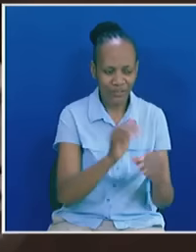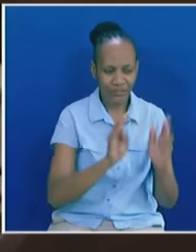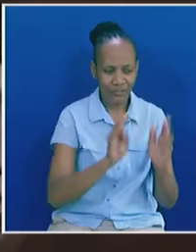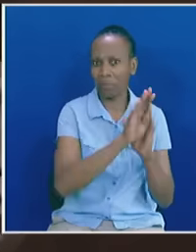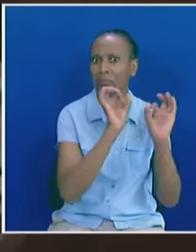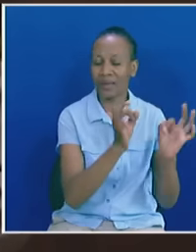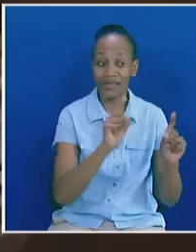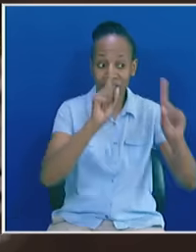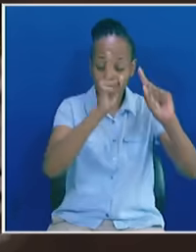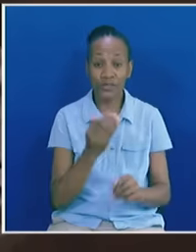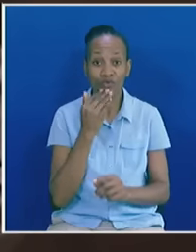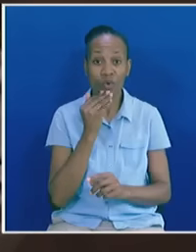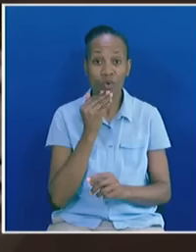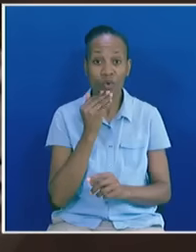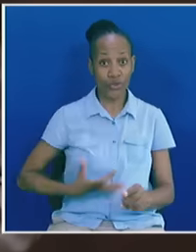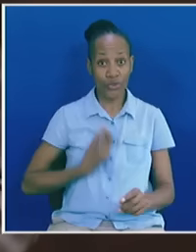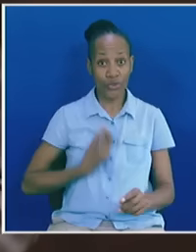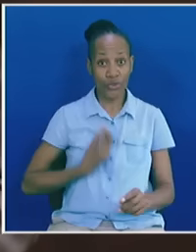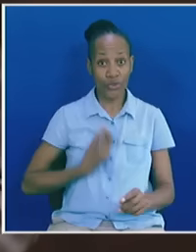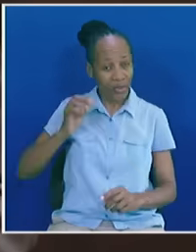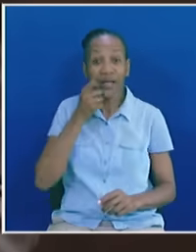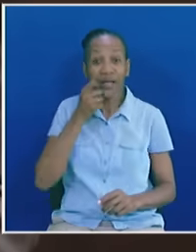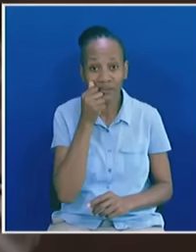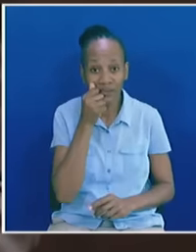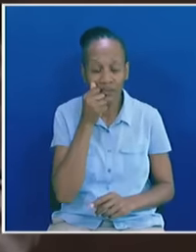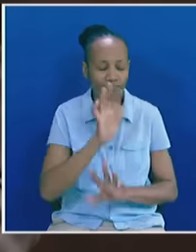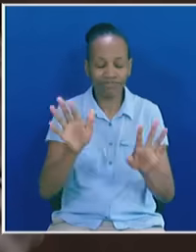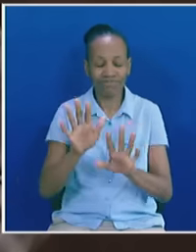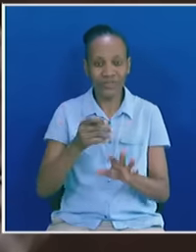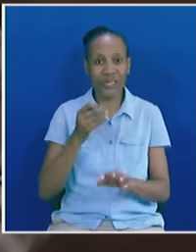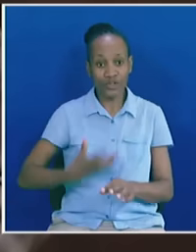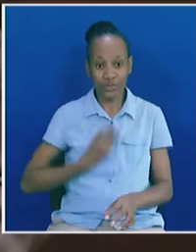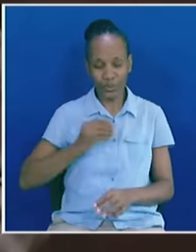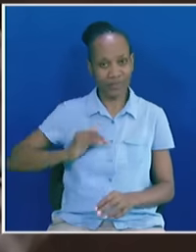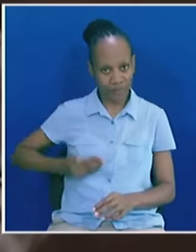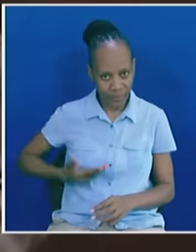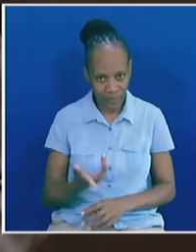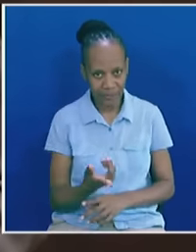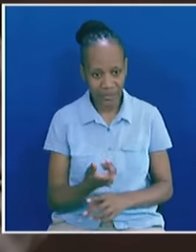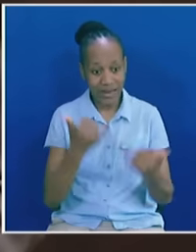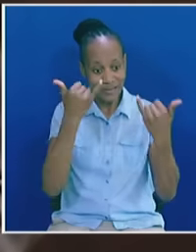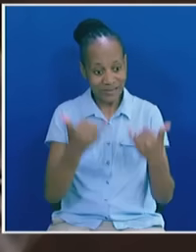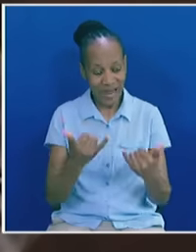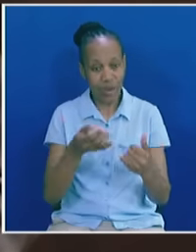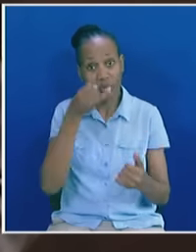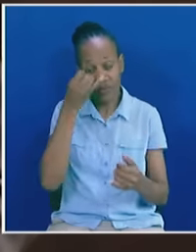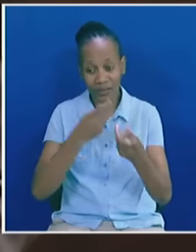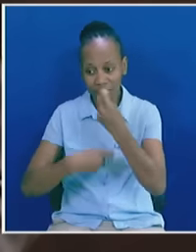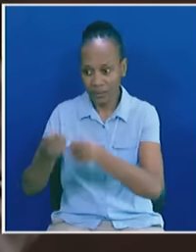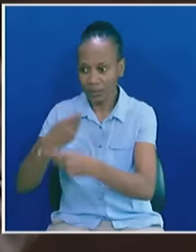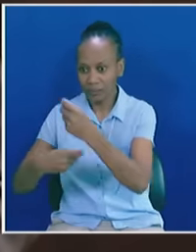young women are being targeted, and in this regard, drug trafficking has an element of